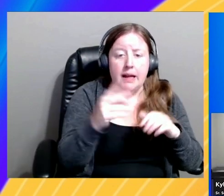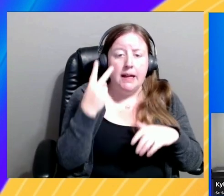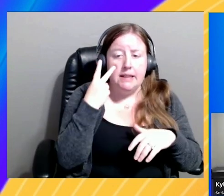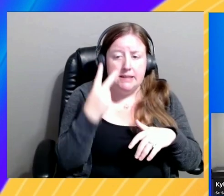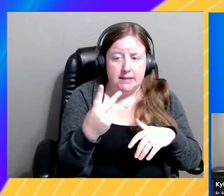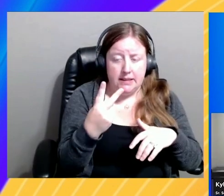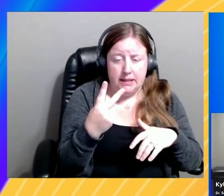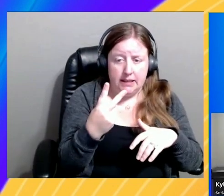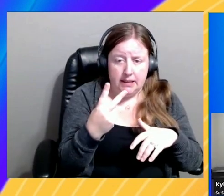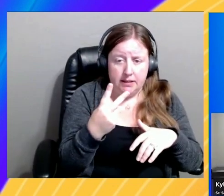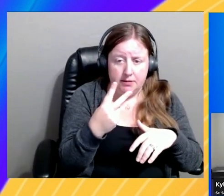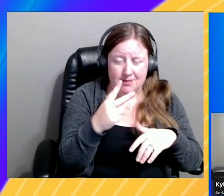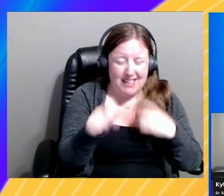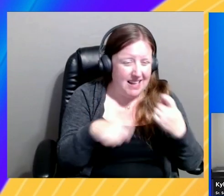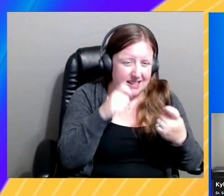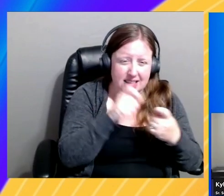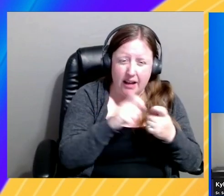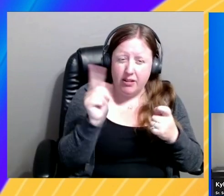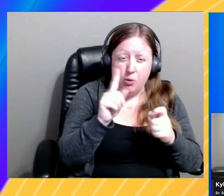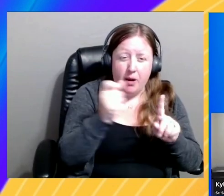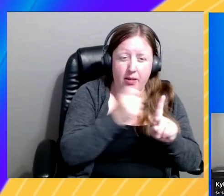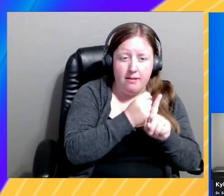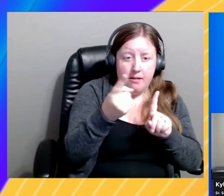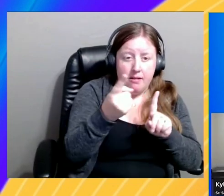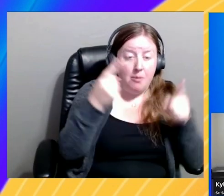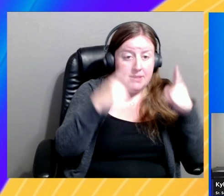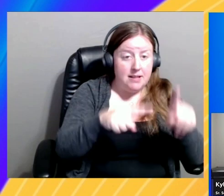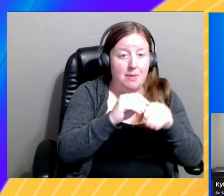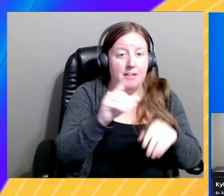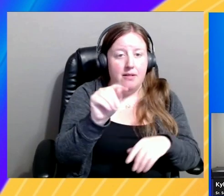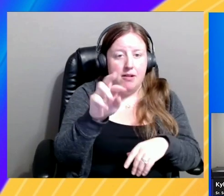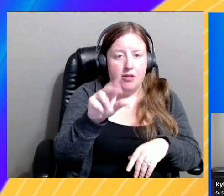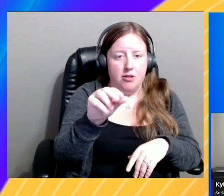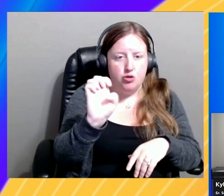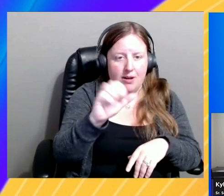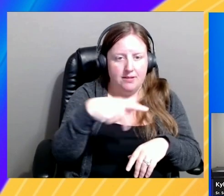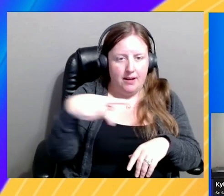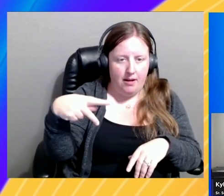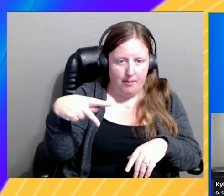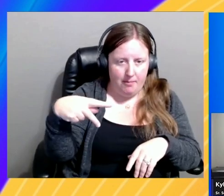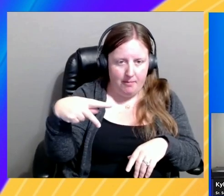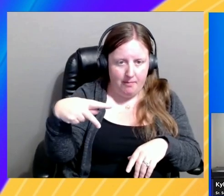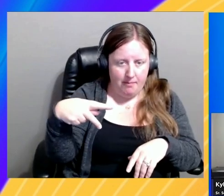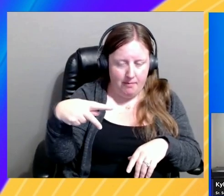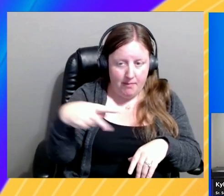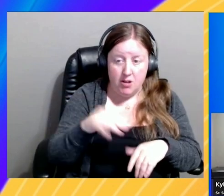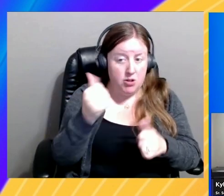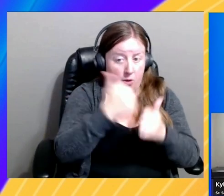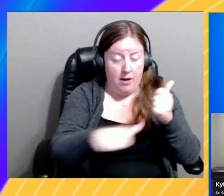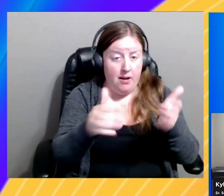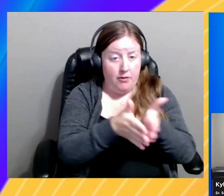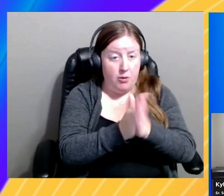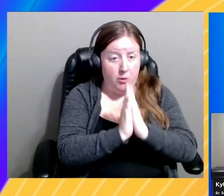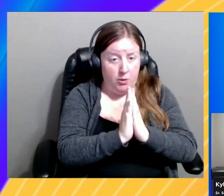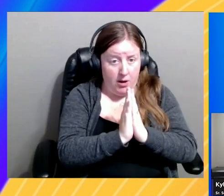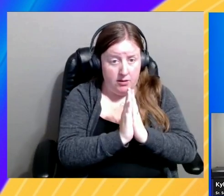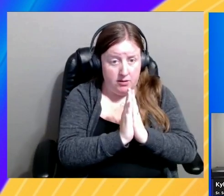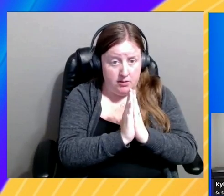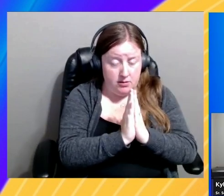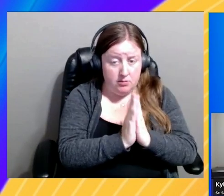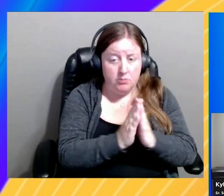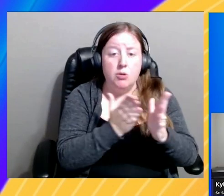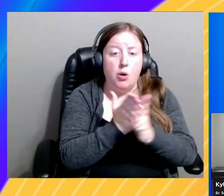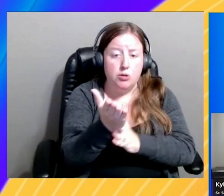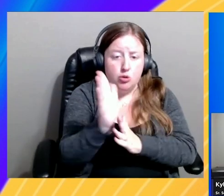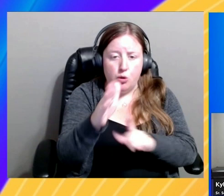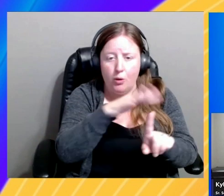exactly where the anomaly is in our trace map, right? So every request goes through your environment,